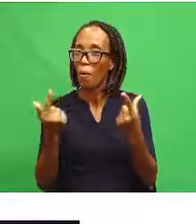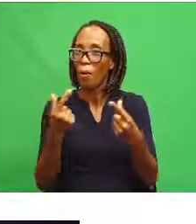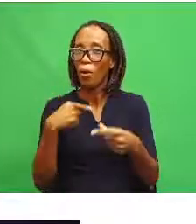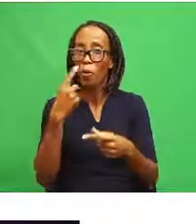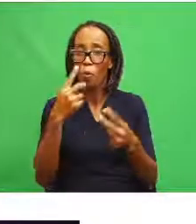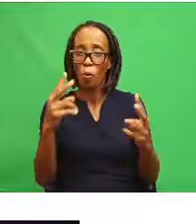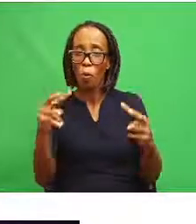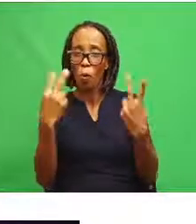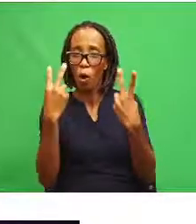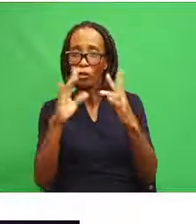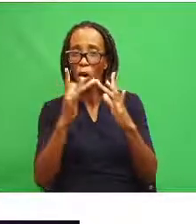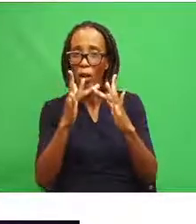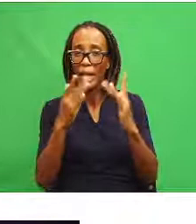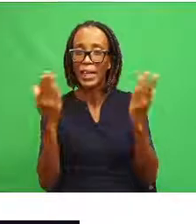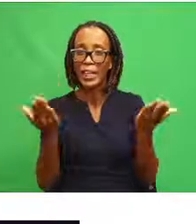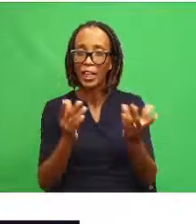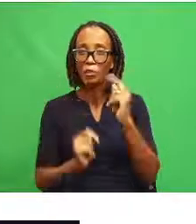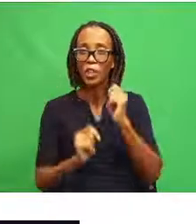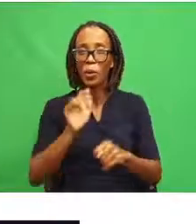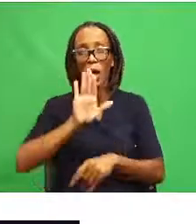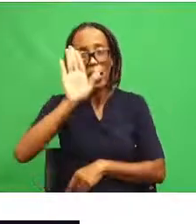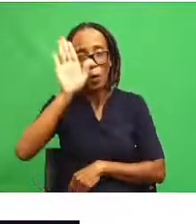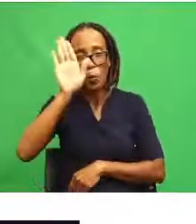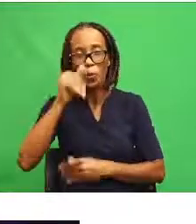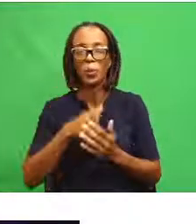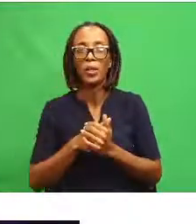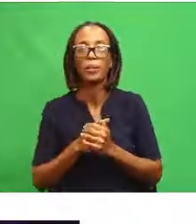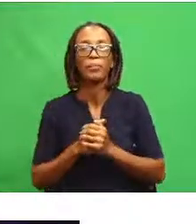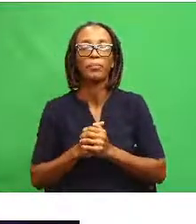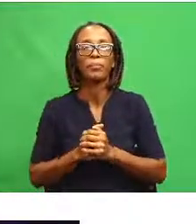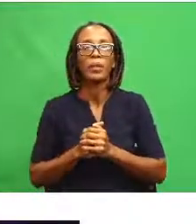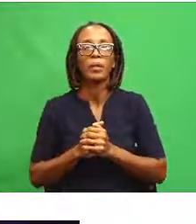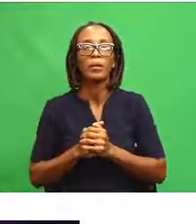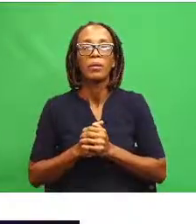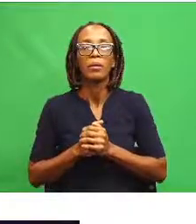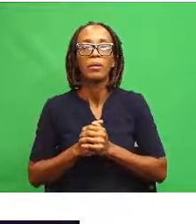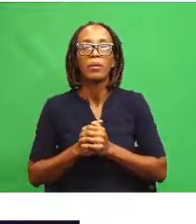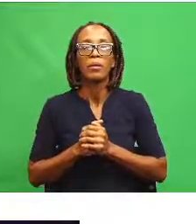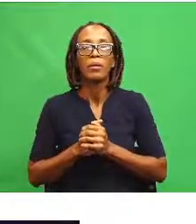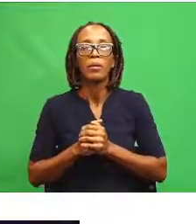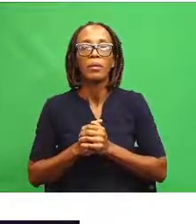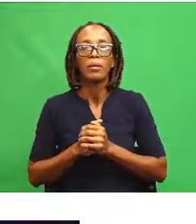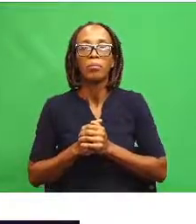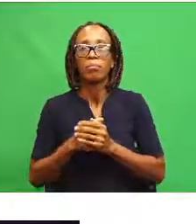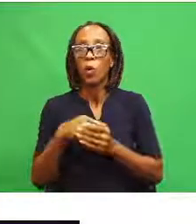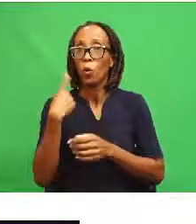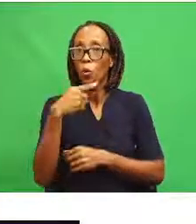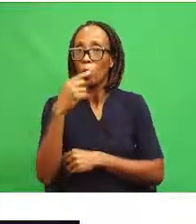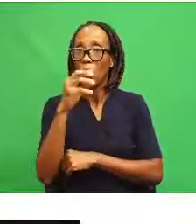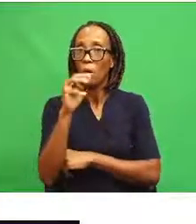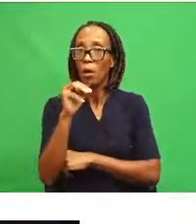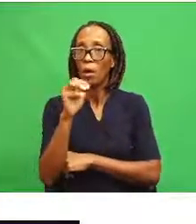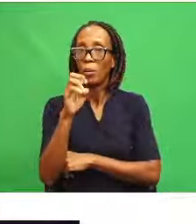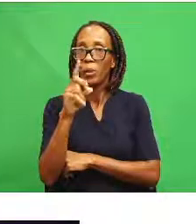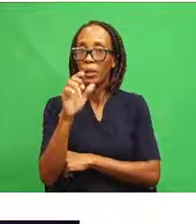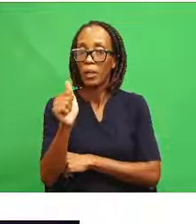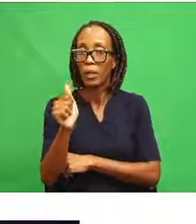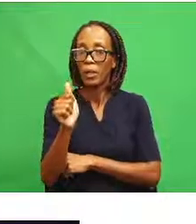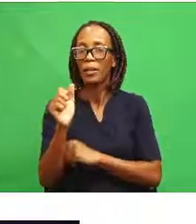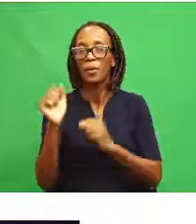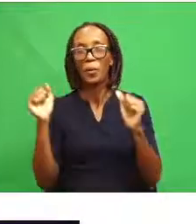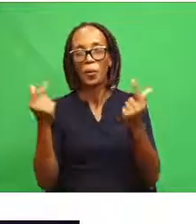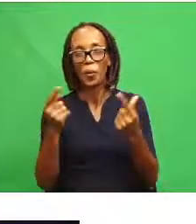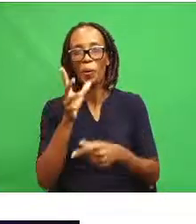participants from home and abroad joining us, online, members of the media, distinguished